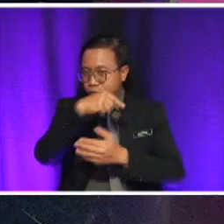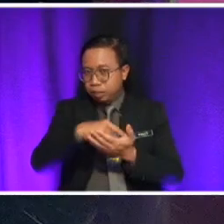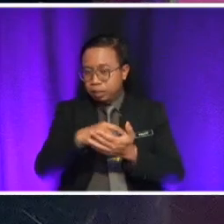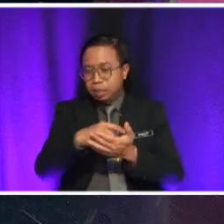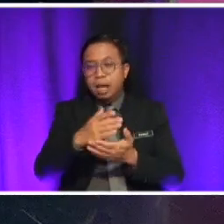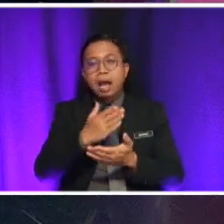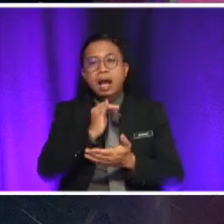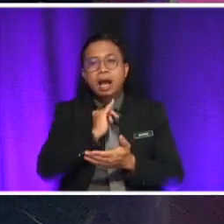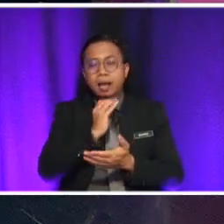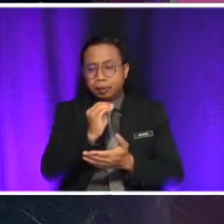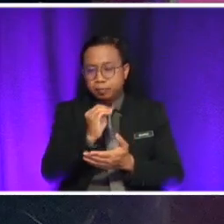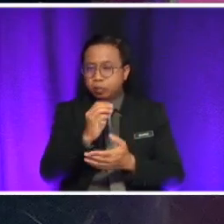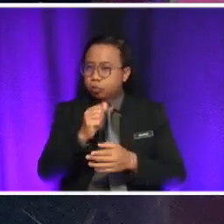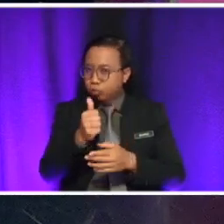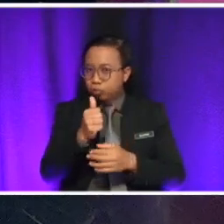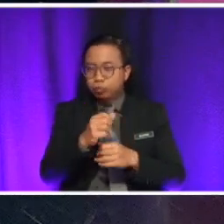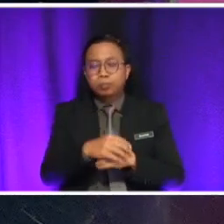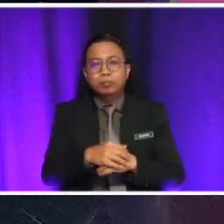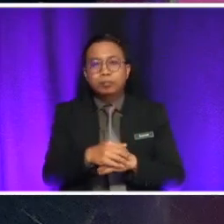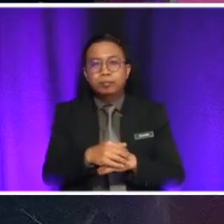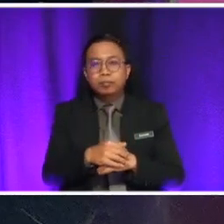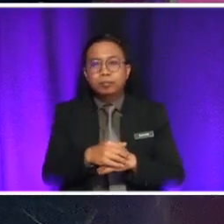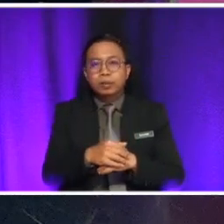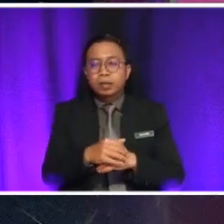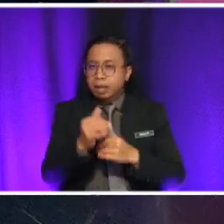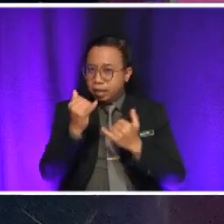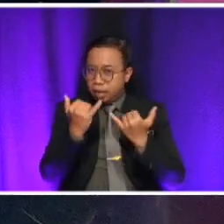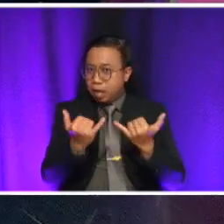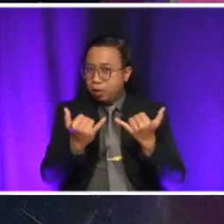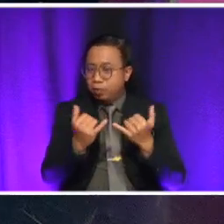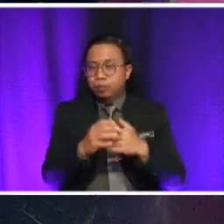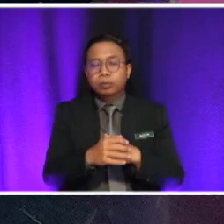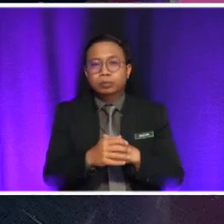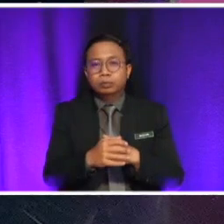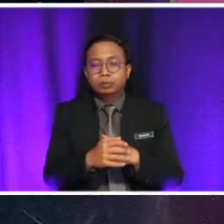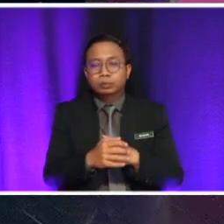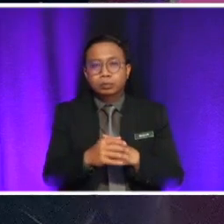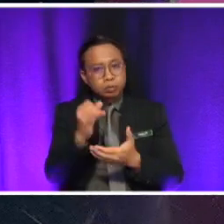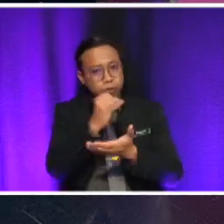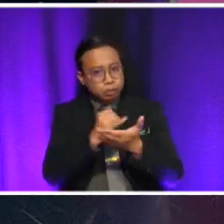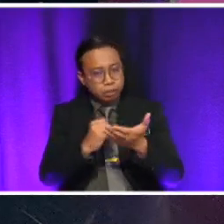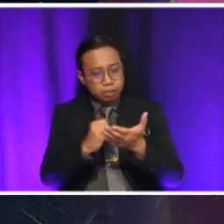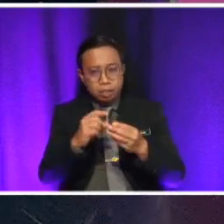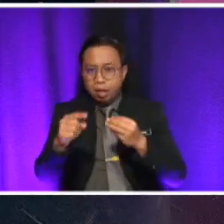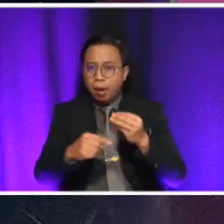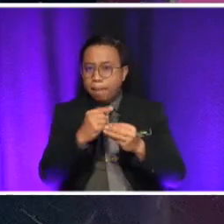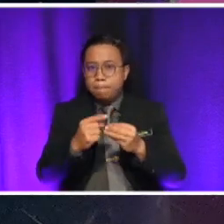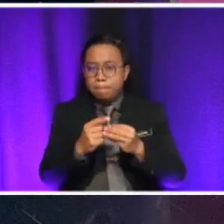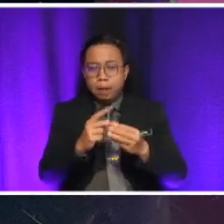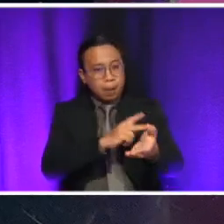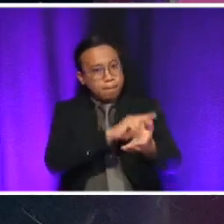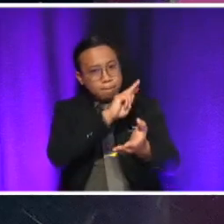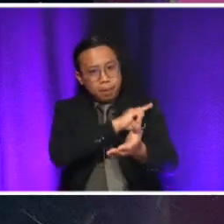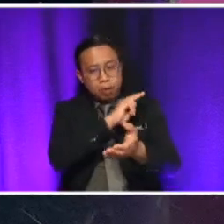I'm glad to be here today. I'm glad as well. But just now, we had a little sketch that's about powered